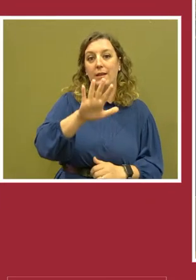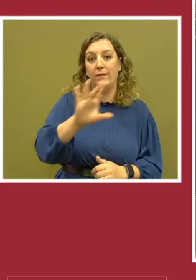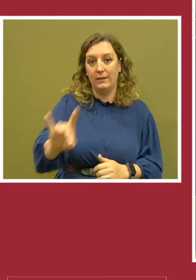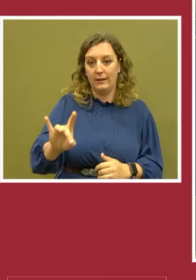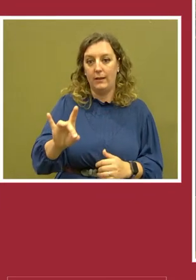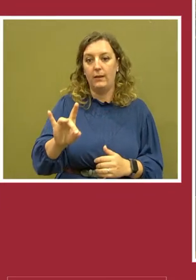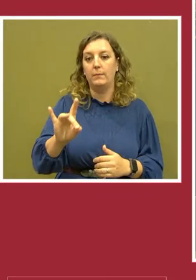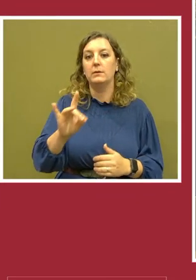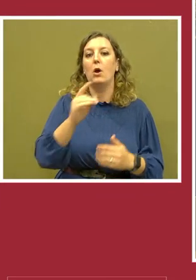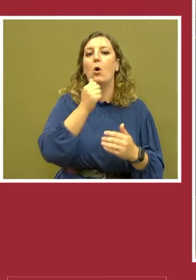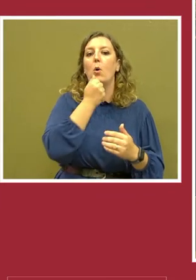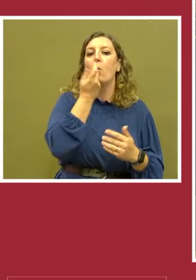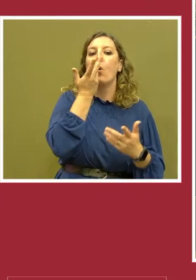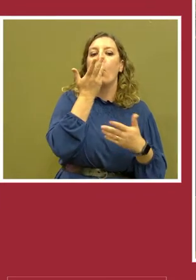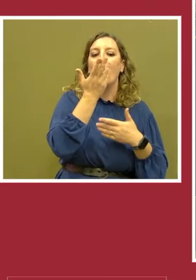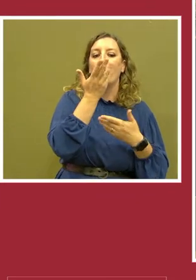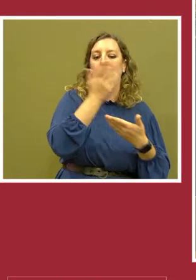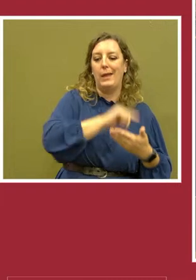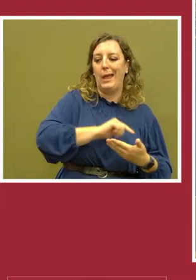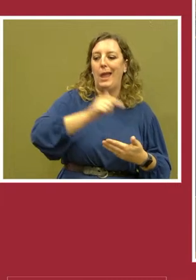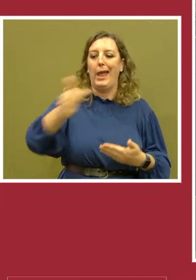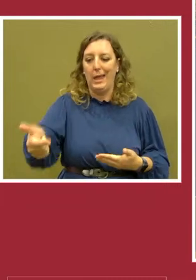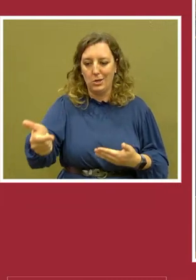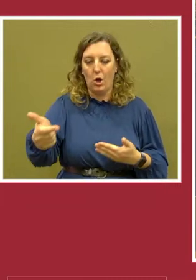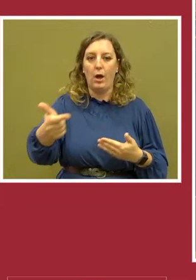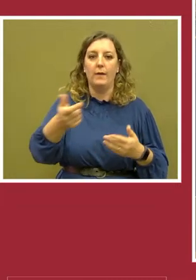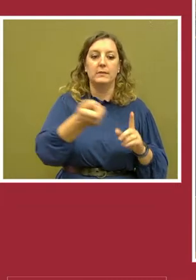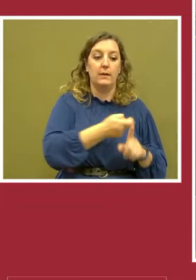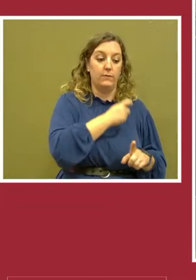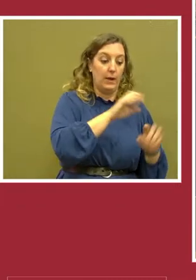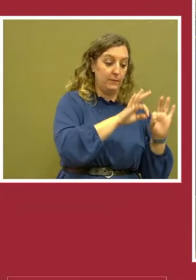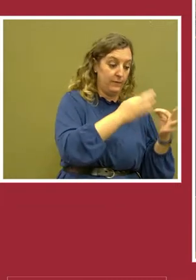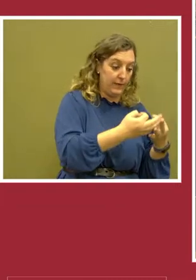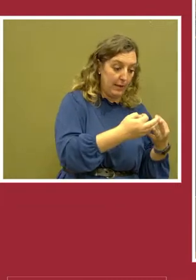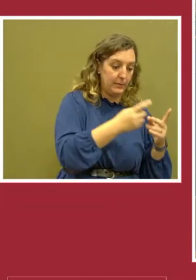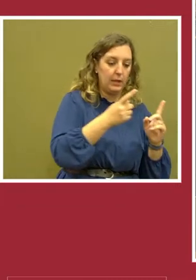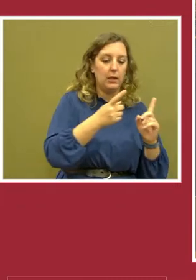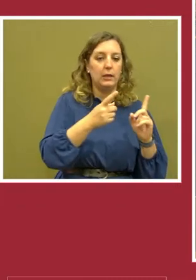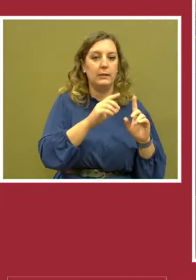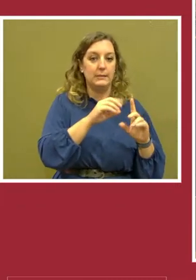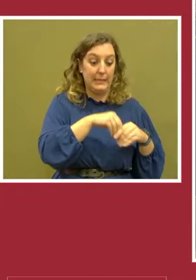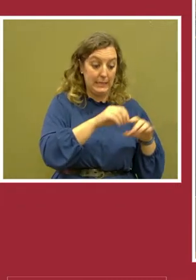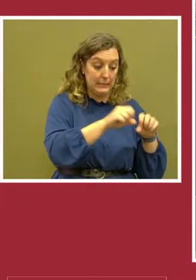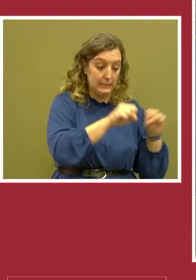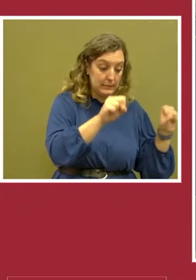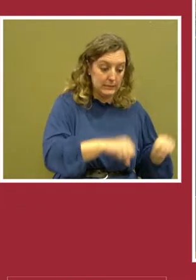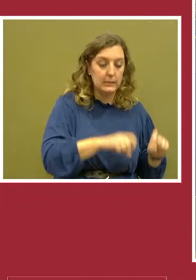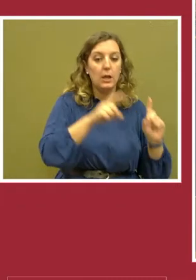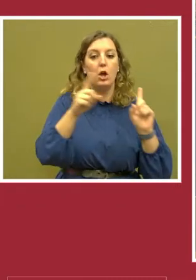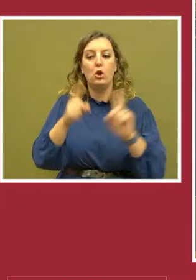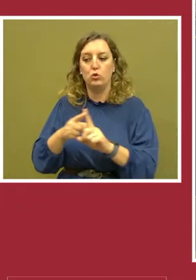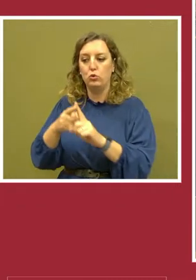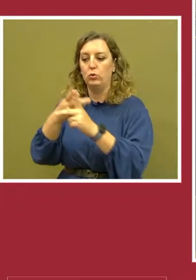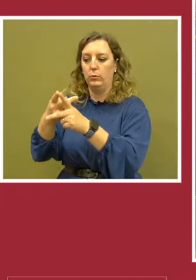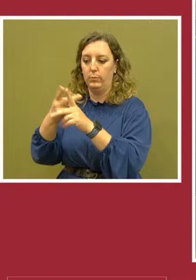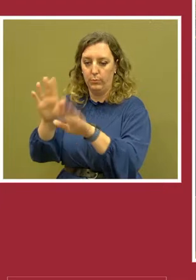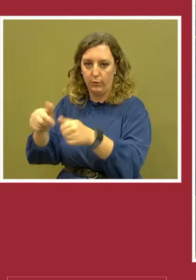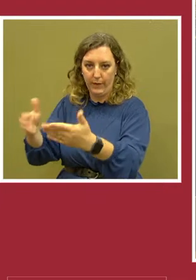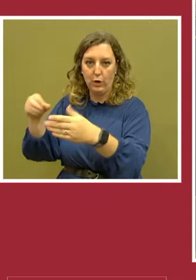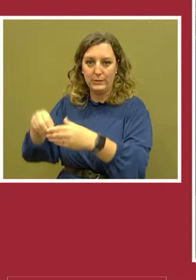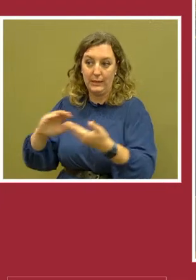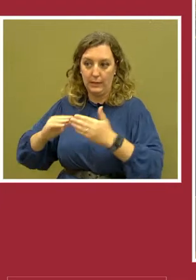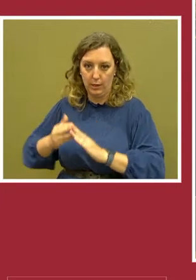warm handoffs from folks in our system to service providers in the community that are going to help with accessing and